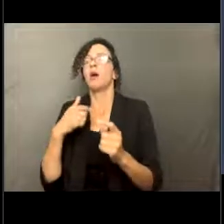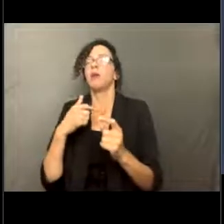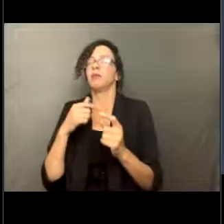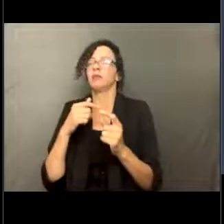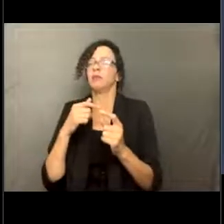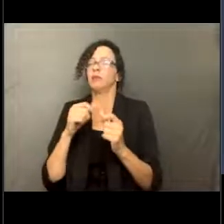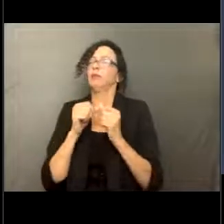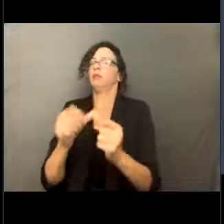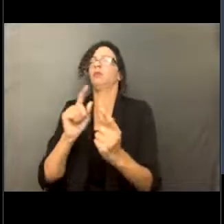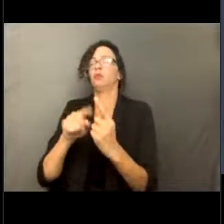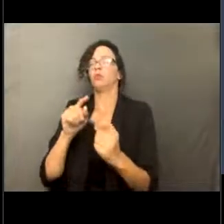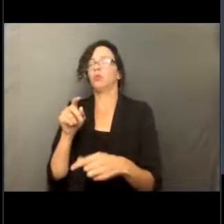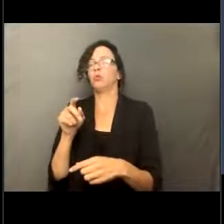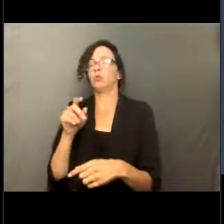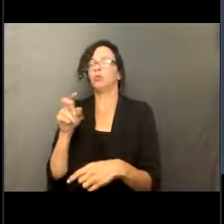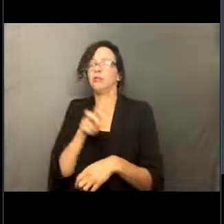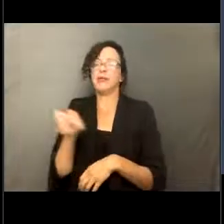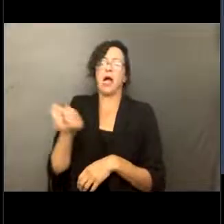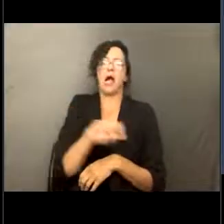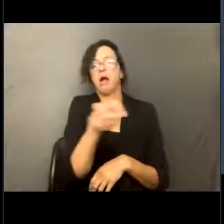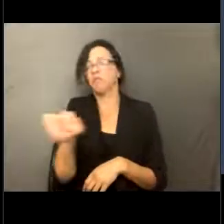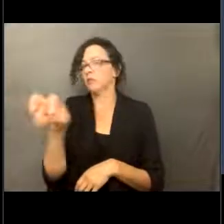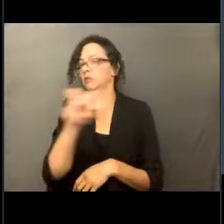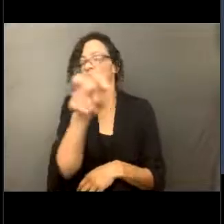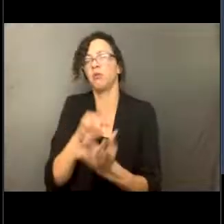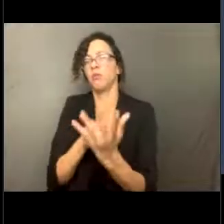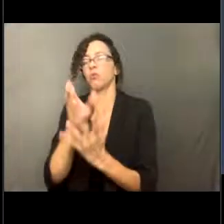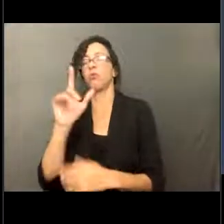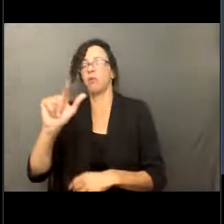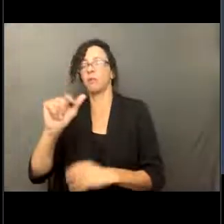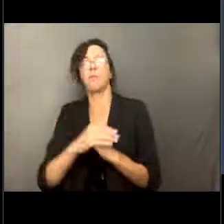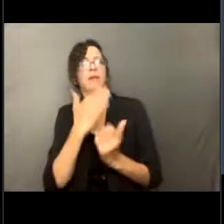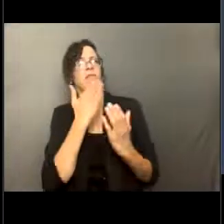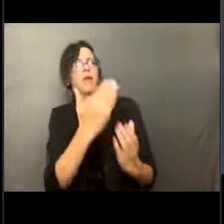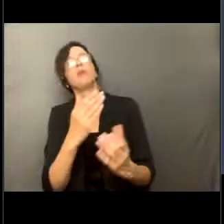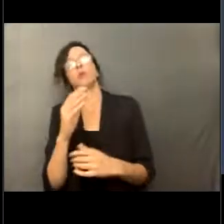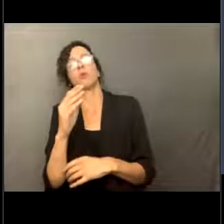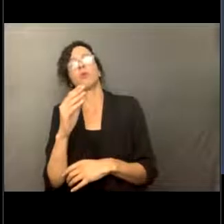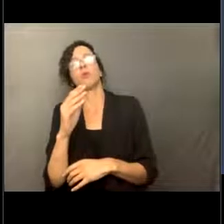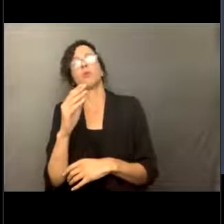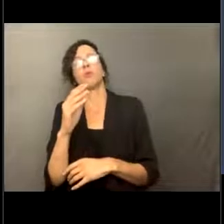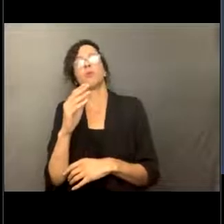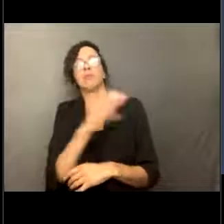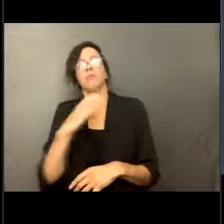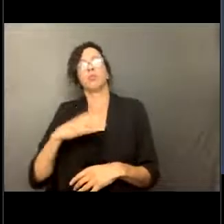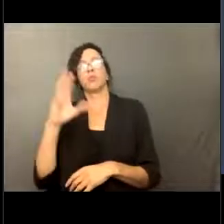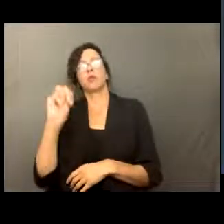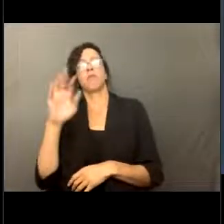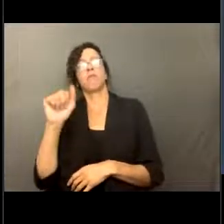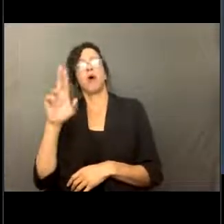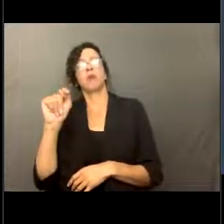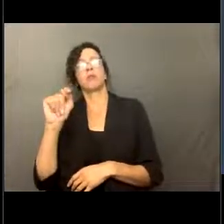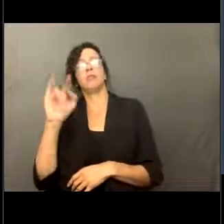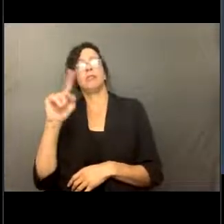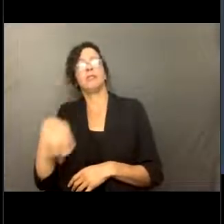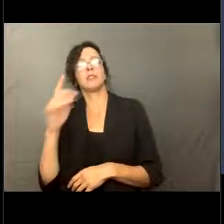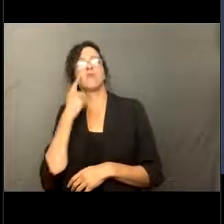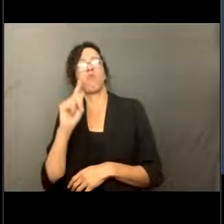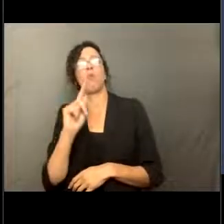Thank you. Thank you again, Commissioner Martinez, for those comments, and I appreciate that insight that you're noticing